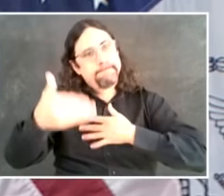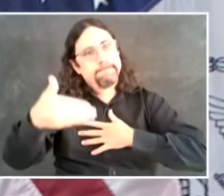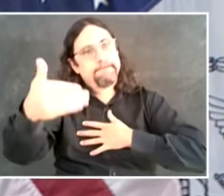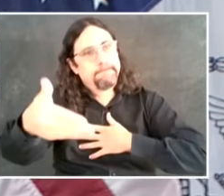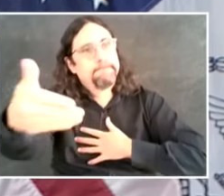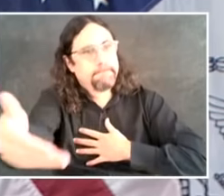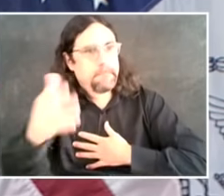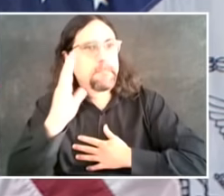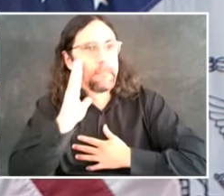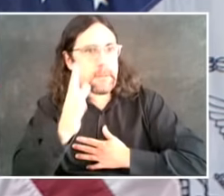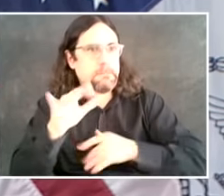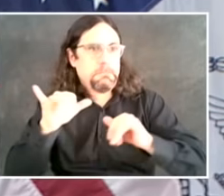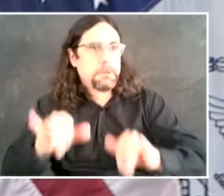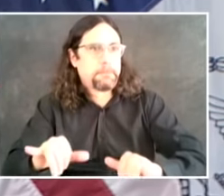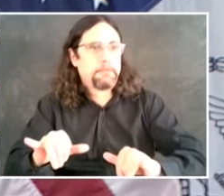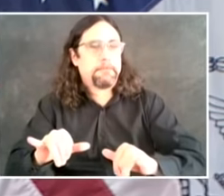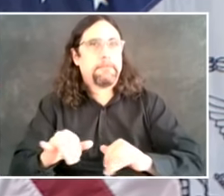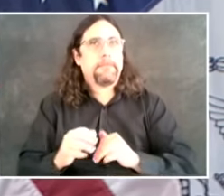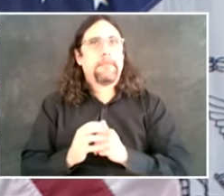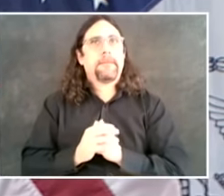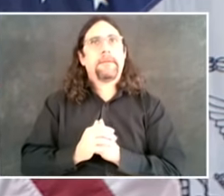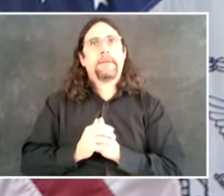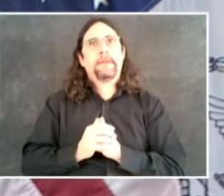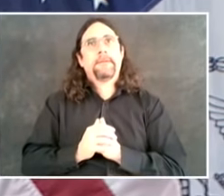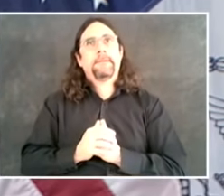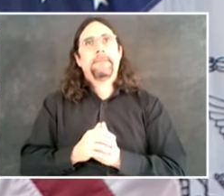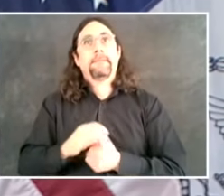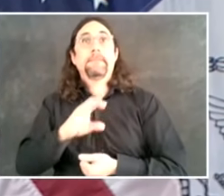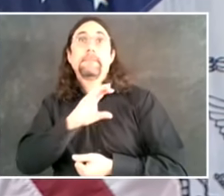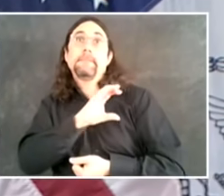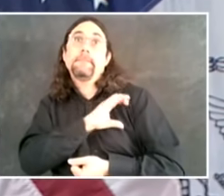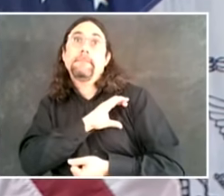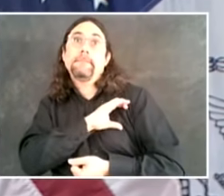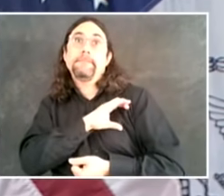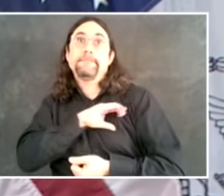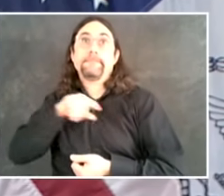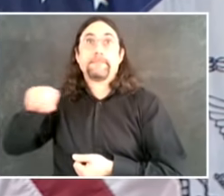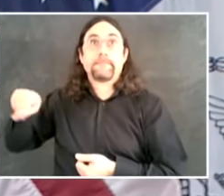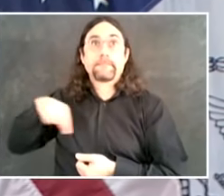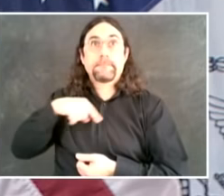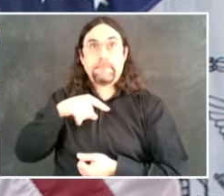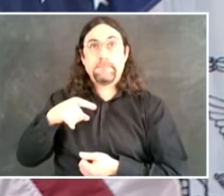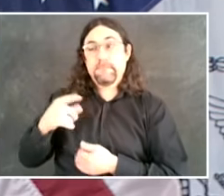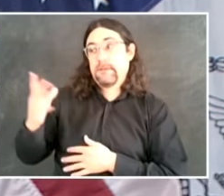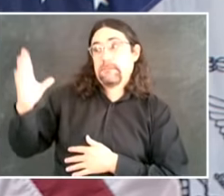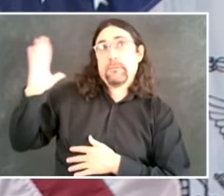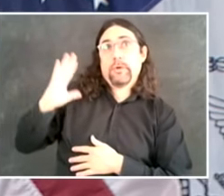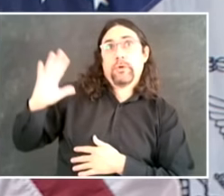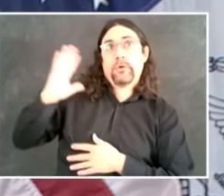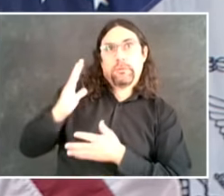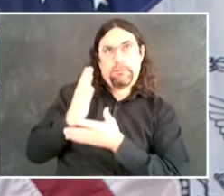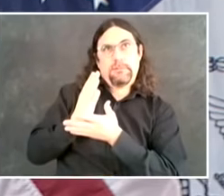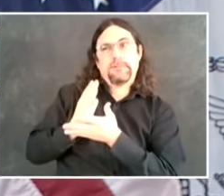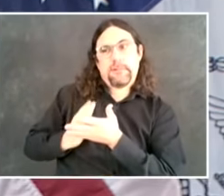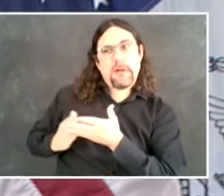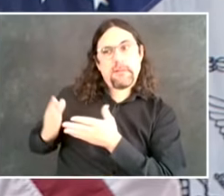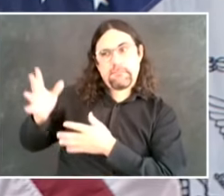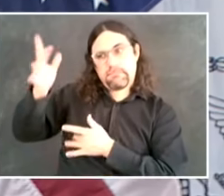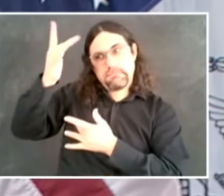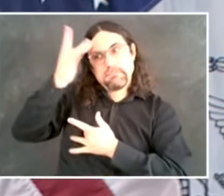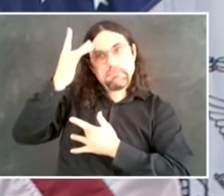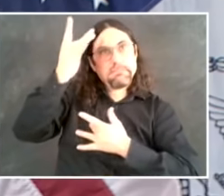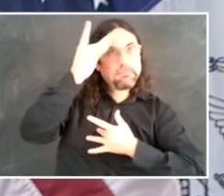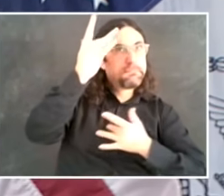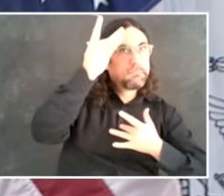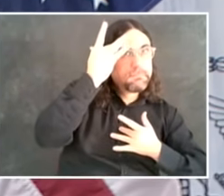fighting against this disease or even in the hospital, and our thoughts, our prayers are with all of them, all the people